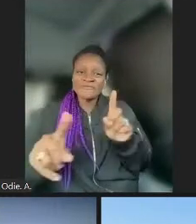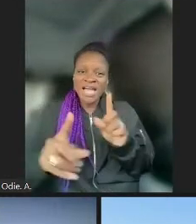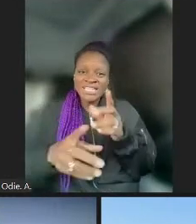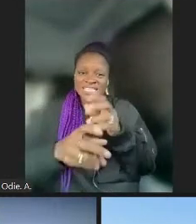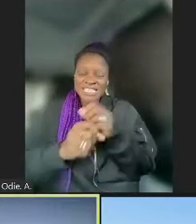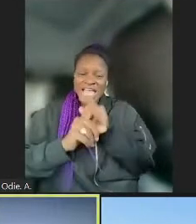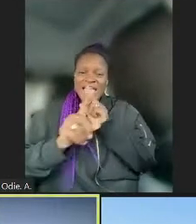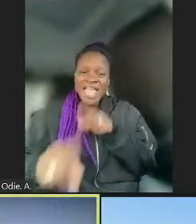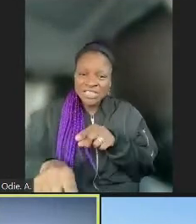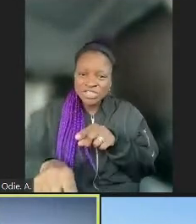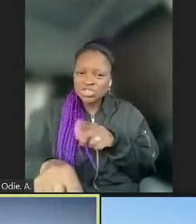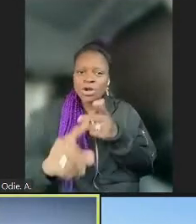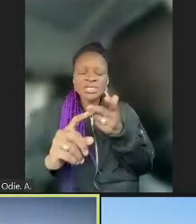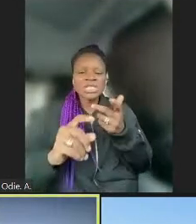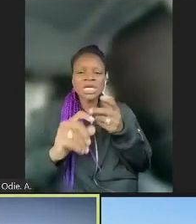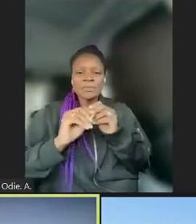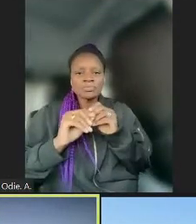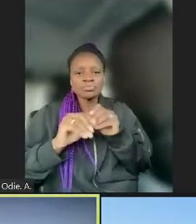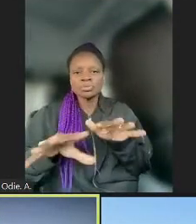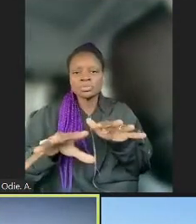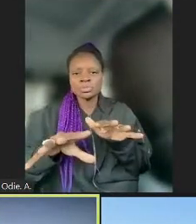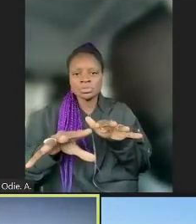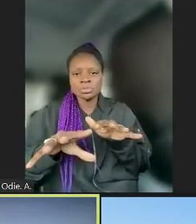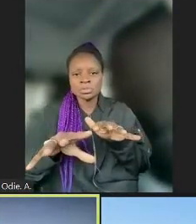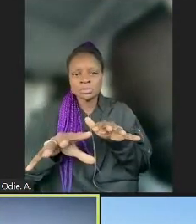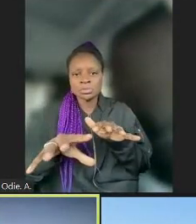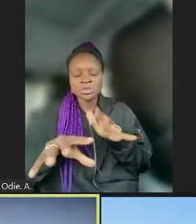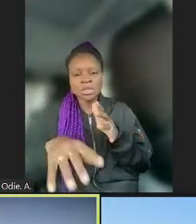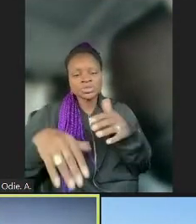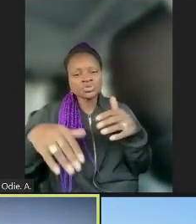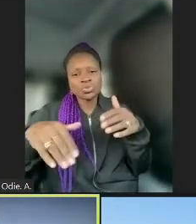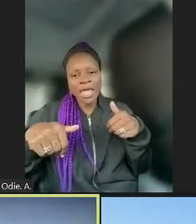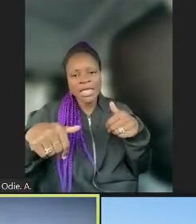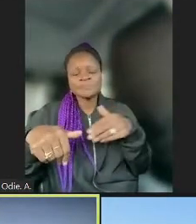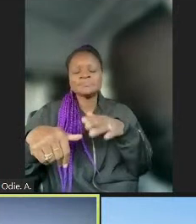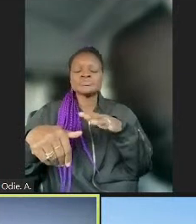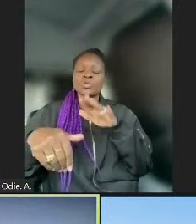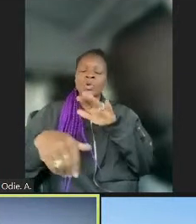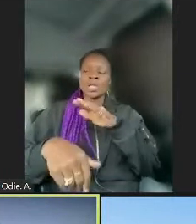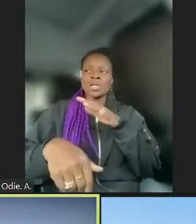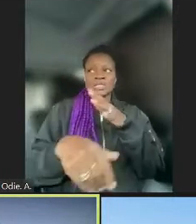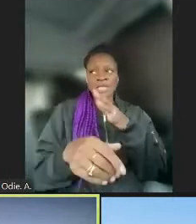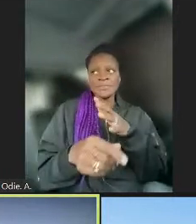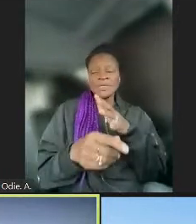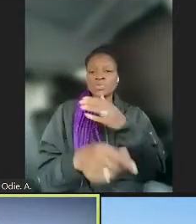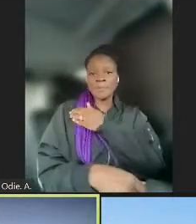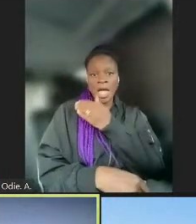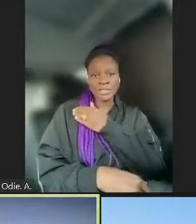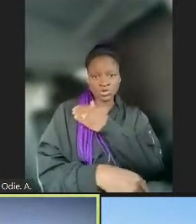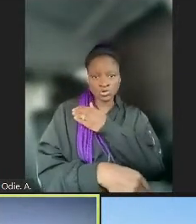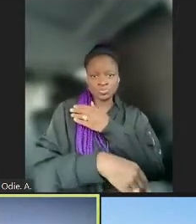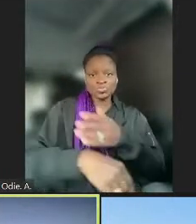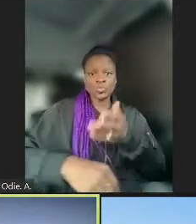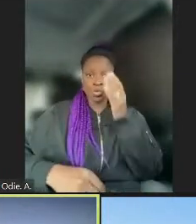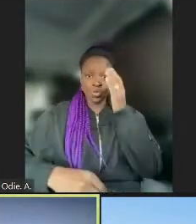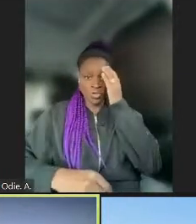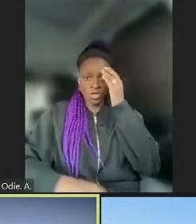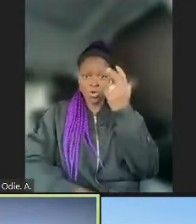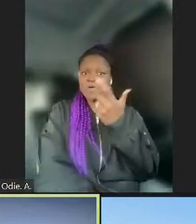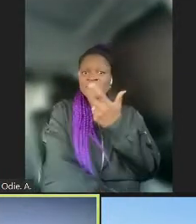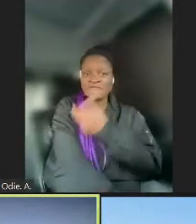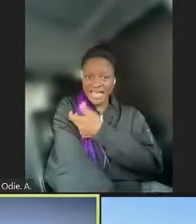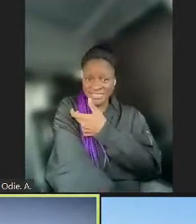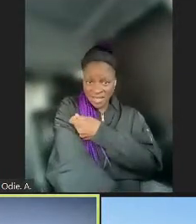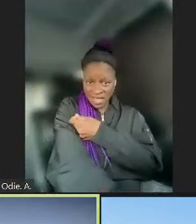widespread. Well, let me repeat that the things that we know are effective are getting vaccinated,